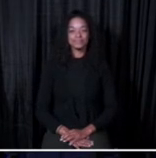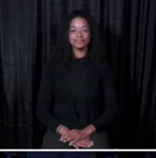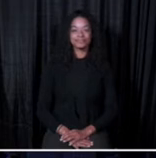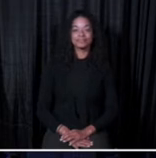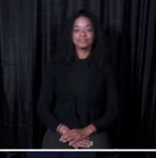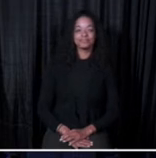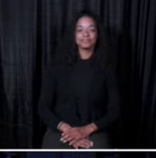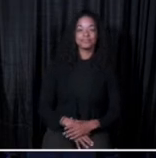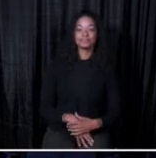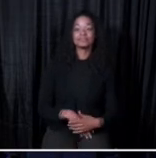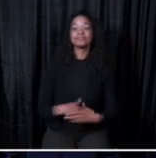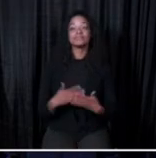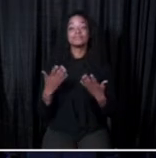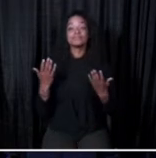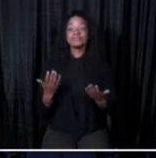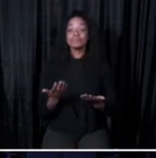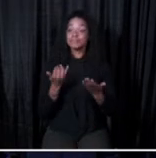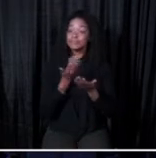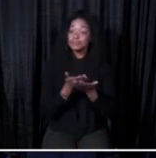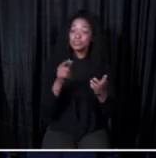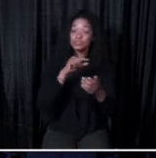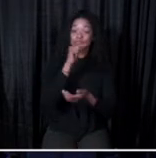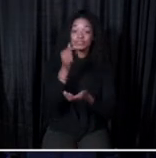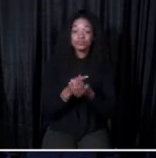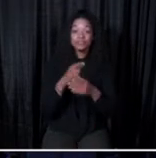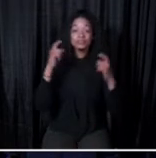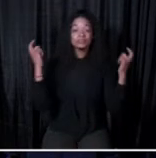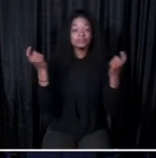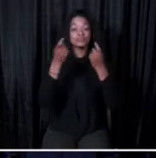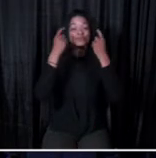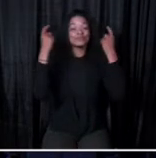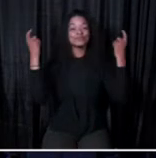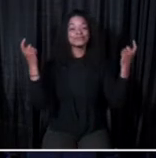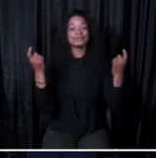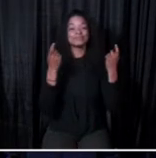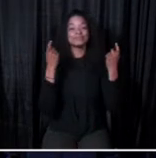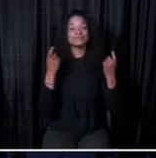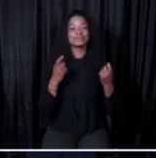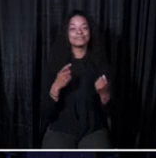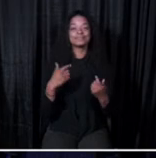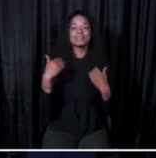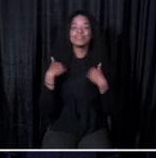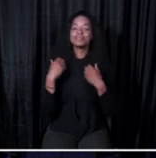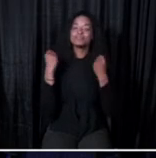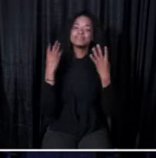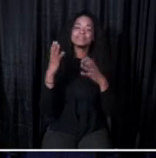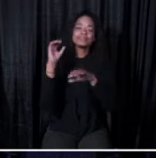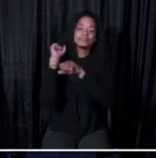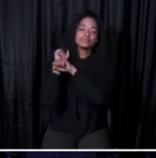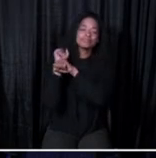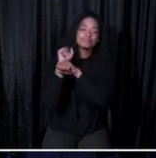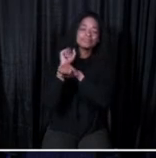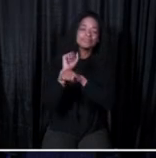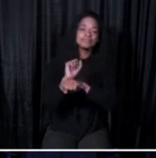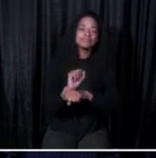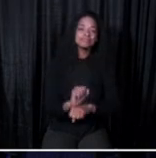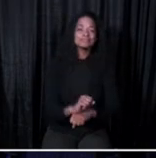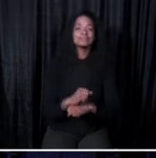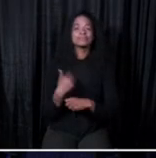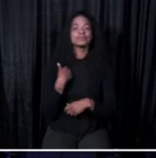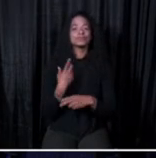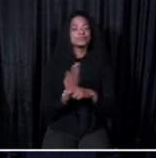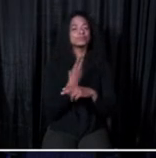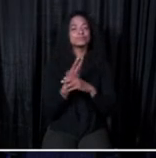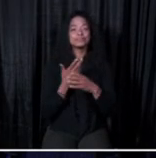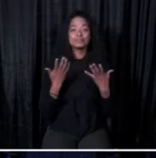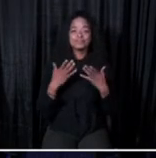Graduation ceremonies are filled with traditions. We wear ancient robes